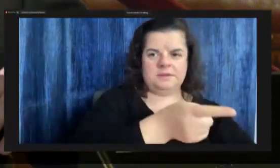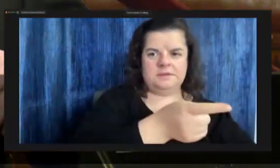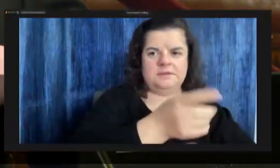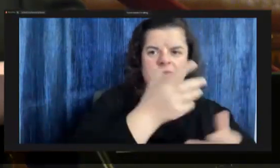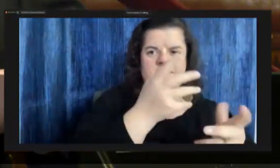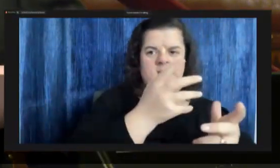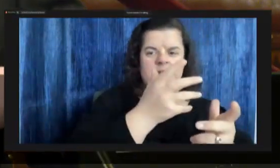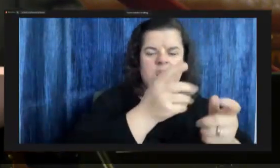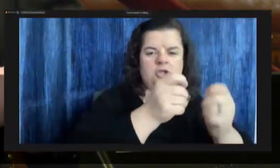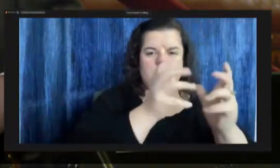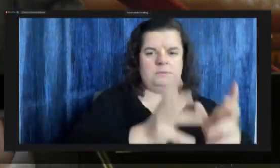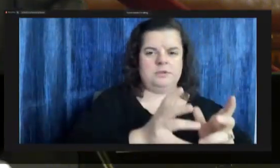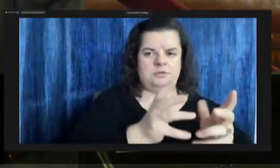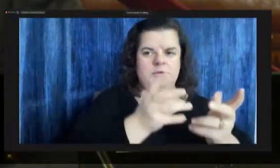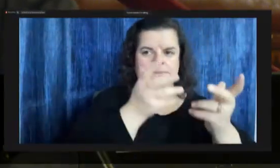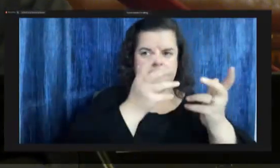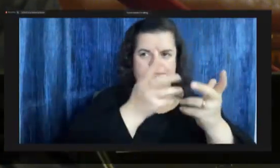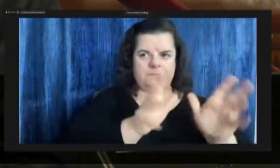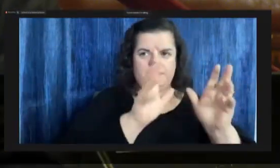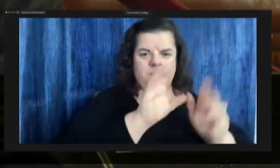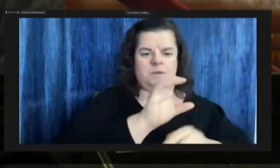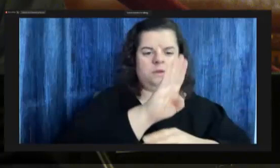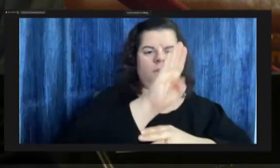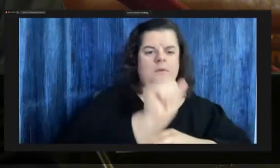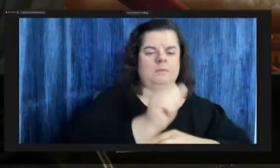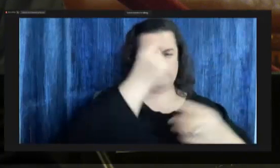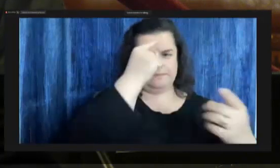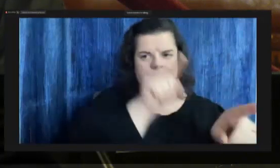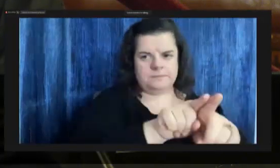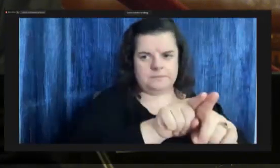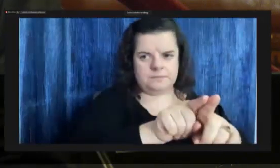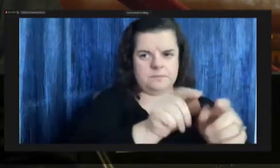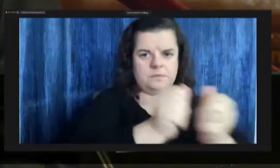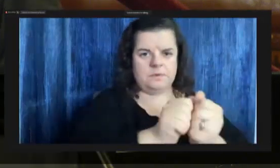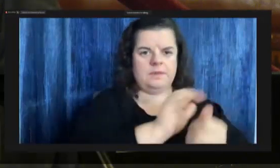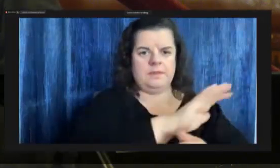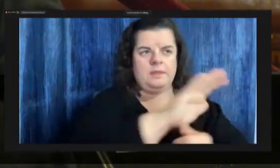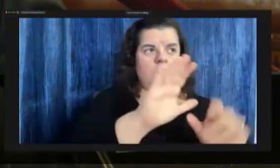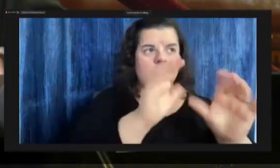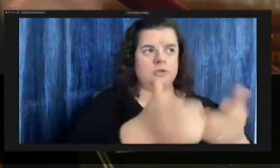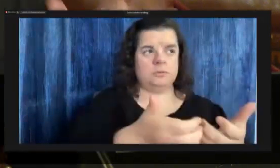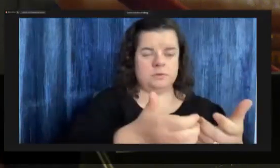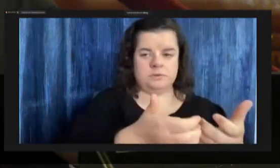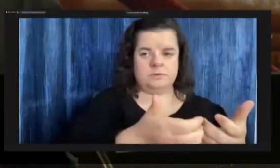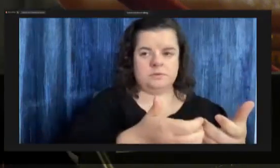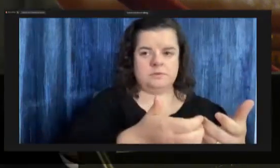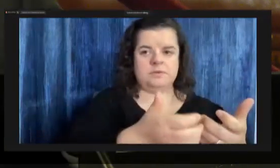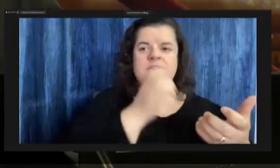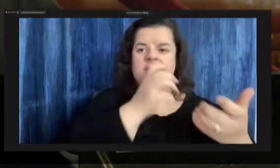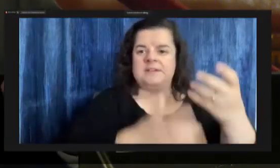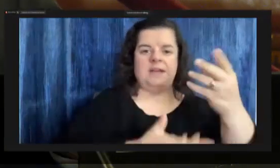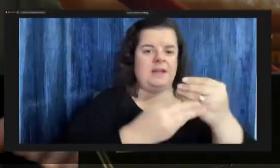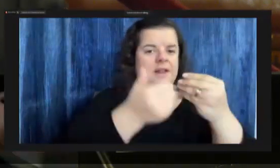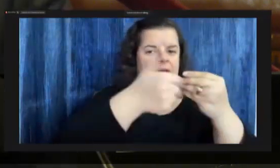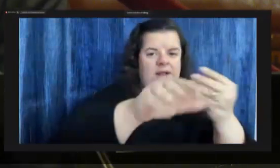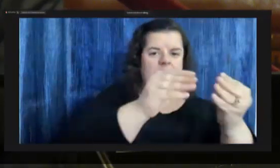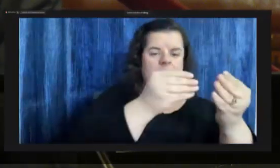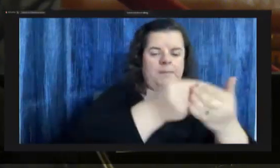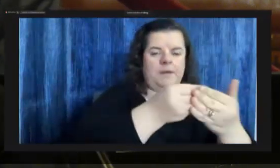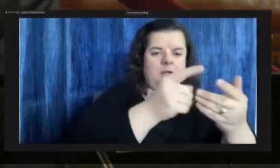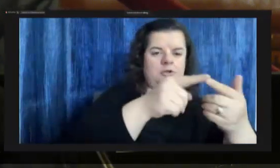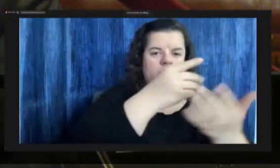administration completed the CBA agreements with those unions. So this does not add any money to the overall budget. It